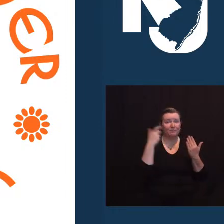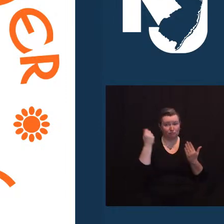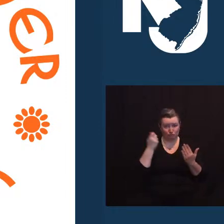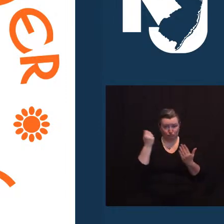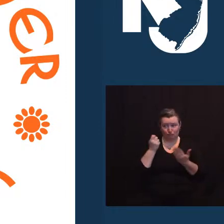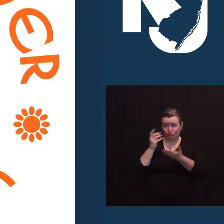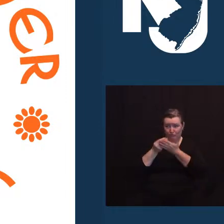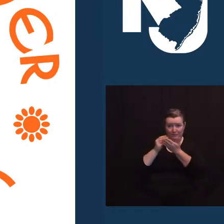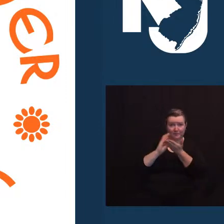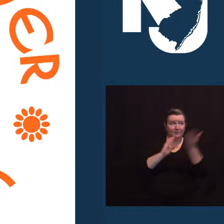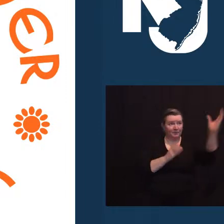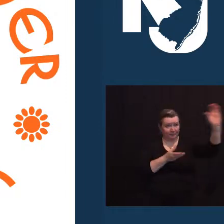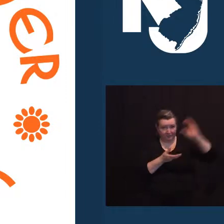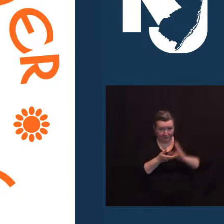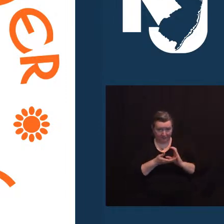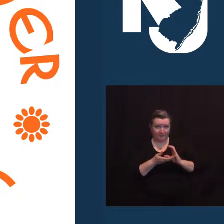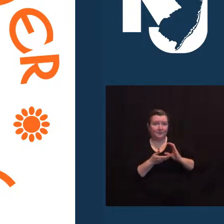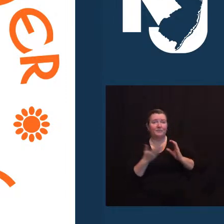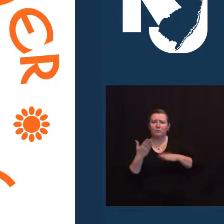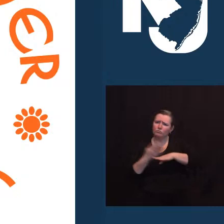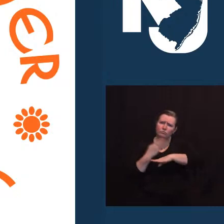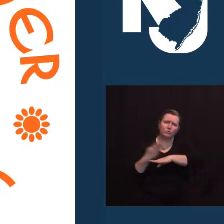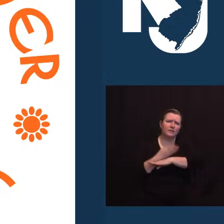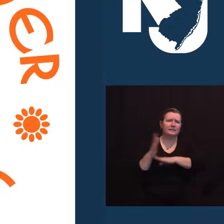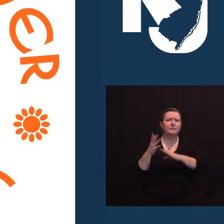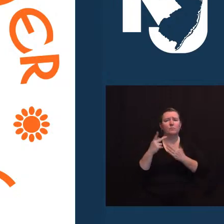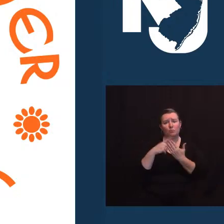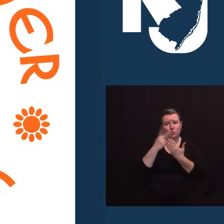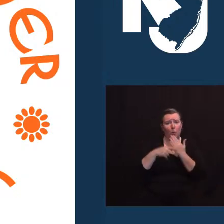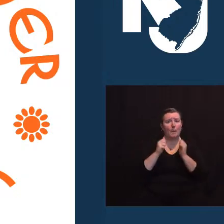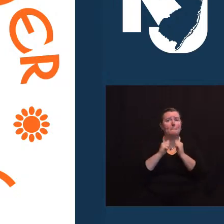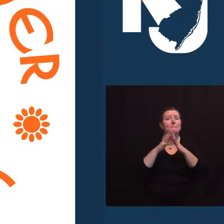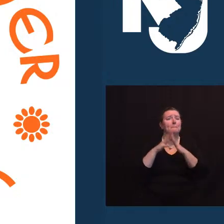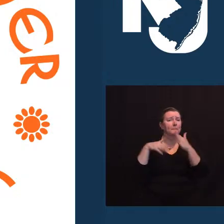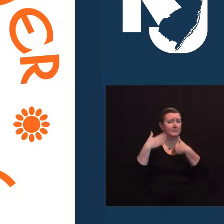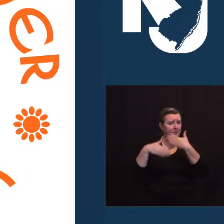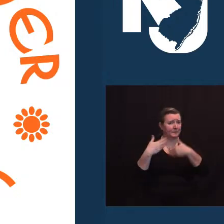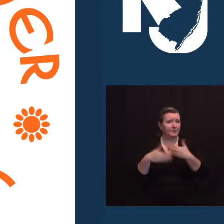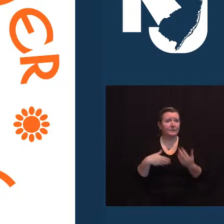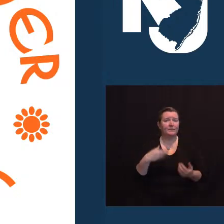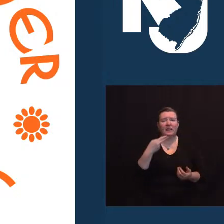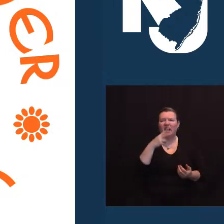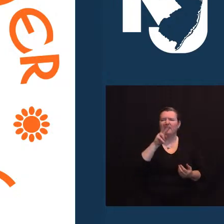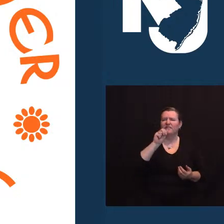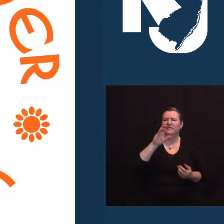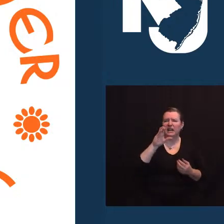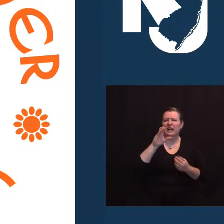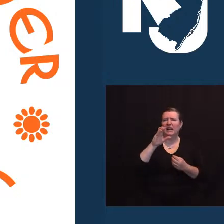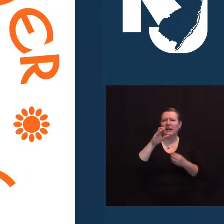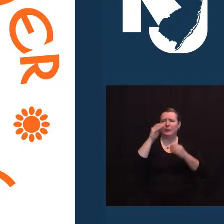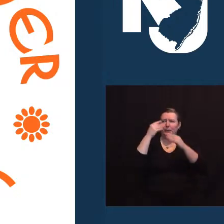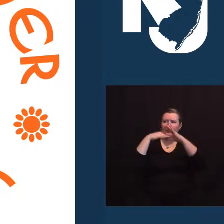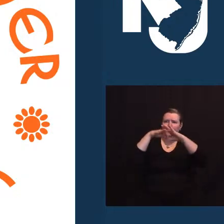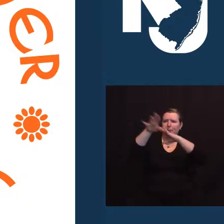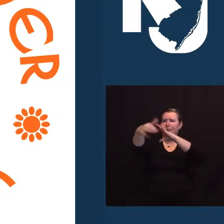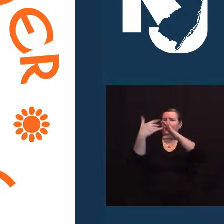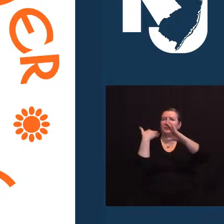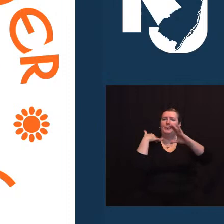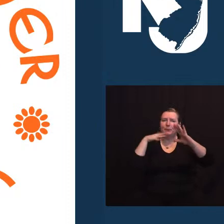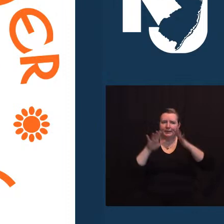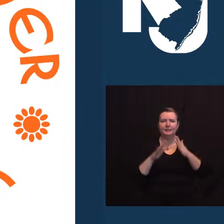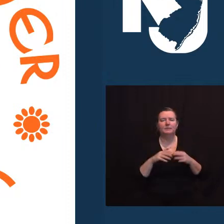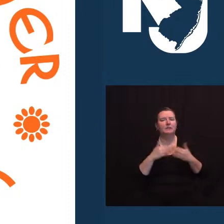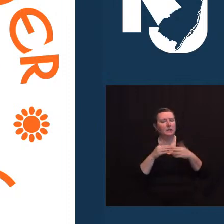a COVID-compliant HVAC unit that will allow him and his team to stay open and working. He was also able to stay current on